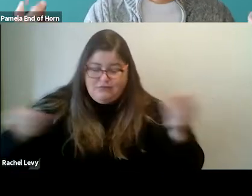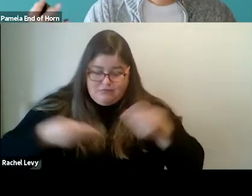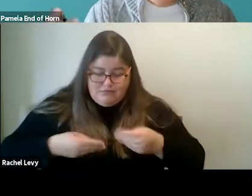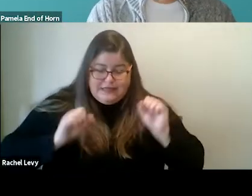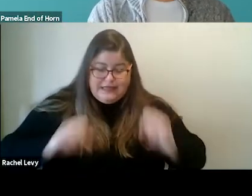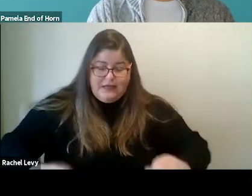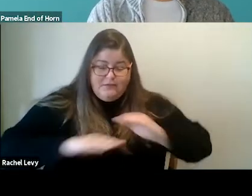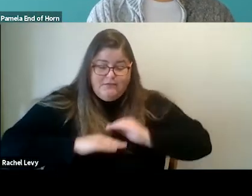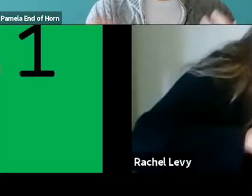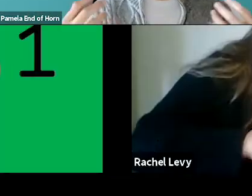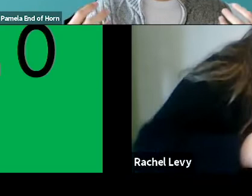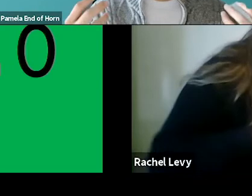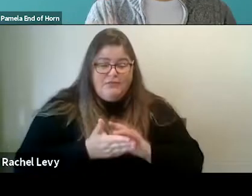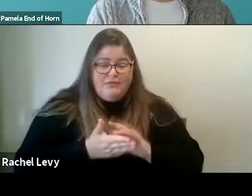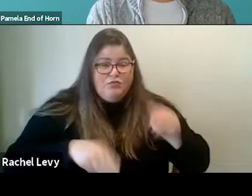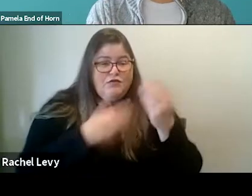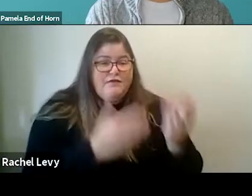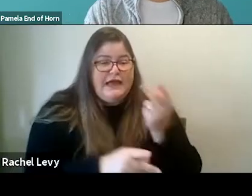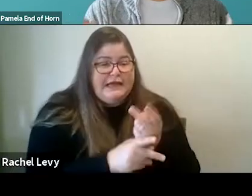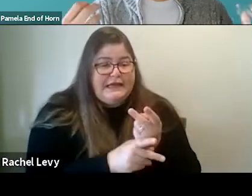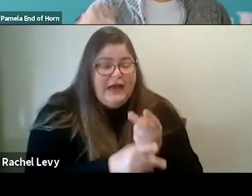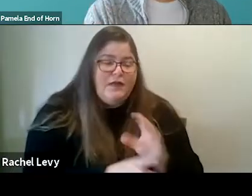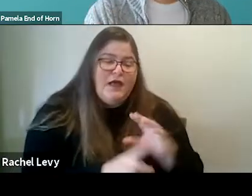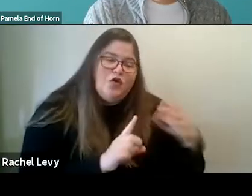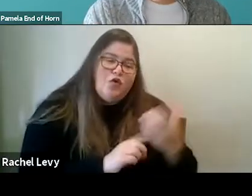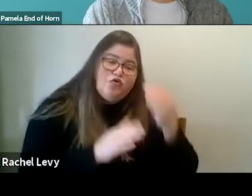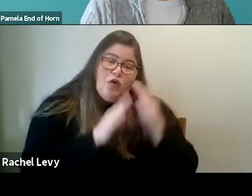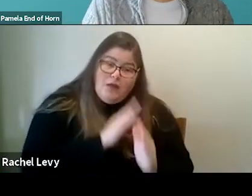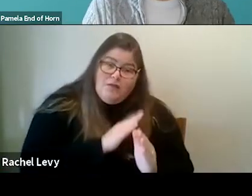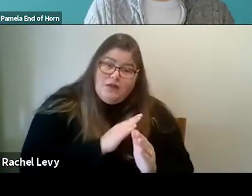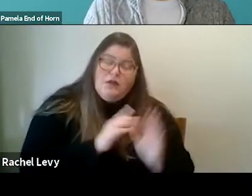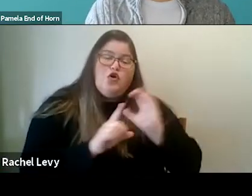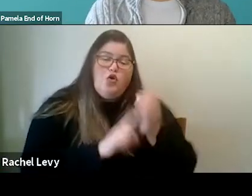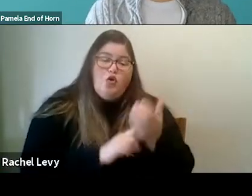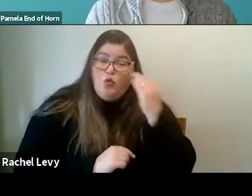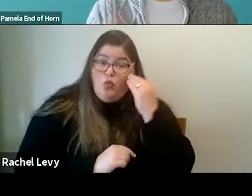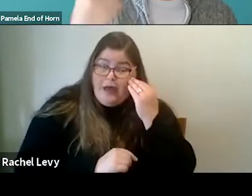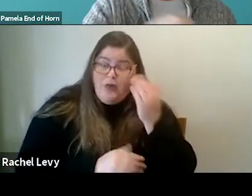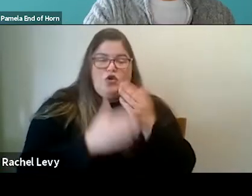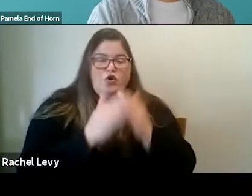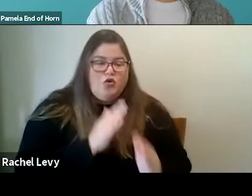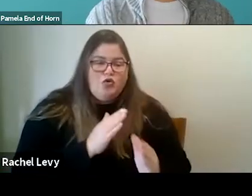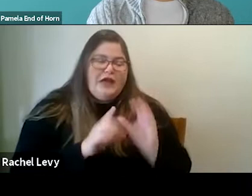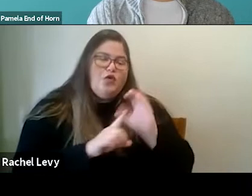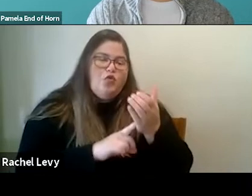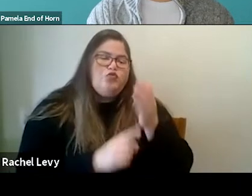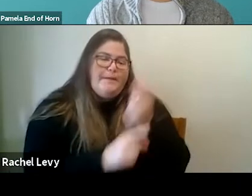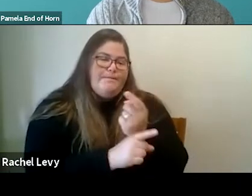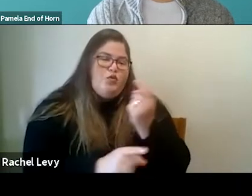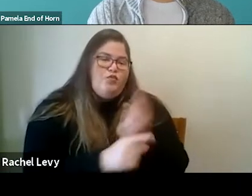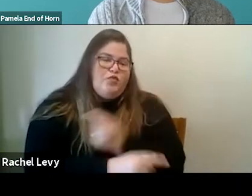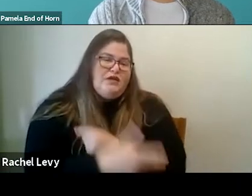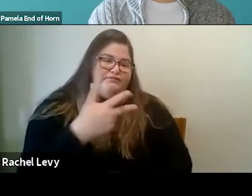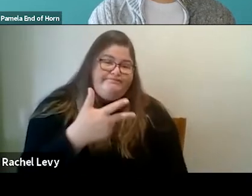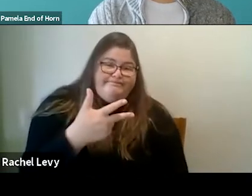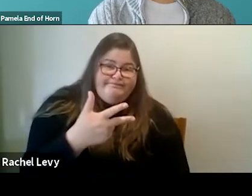medicine to provide care that is culturally humble, culturally aware, and culturally appropriate. Next slide, please.